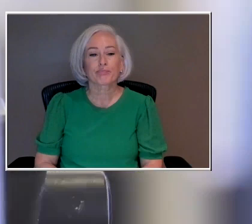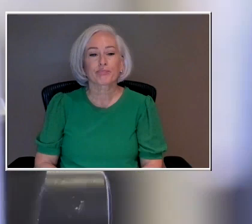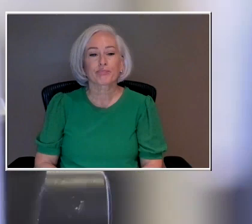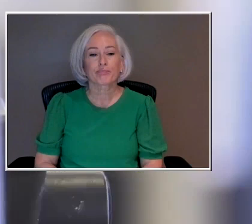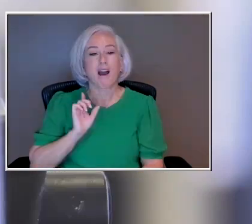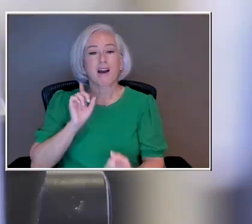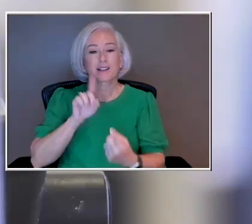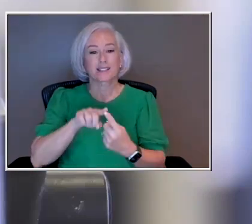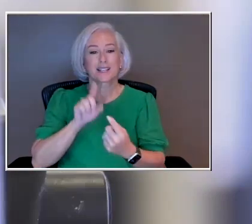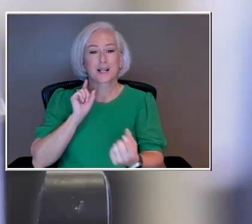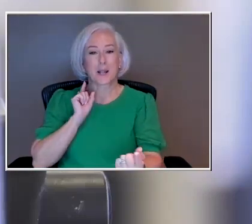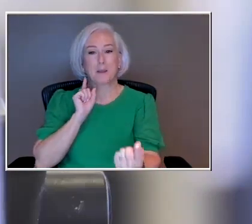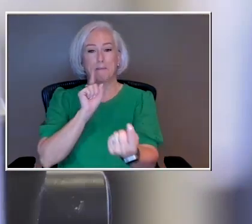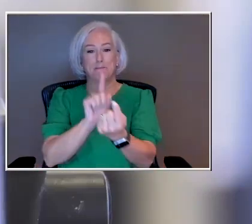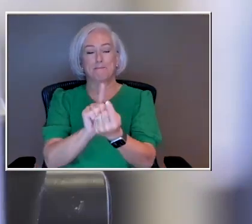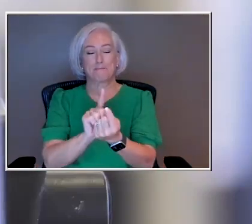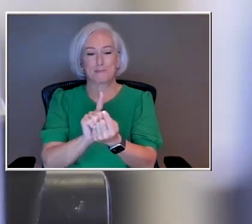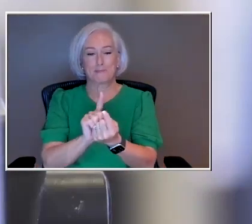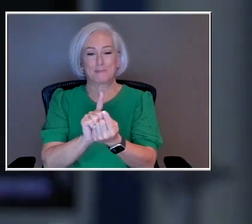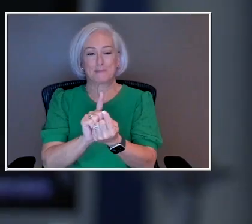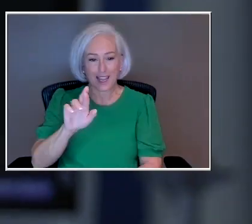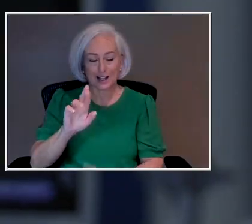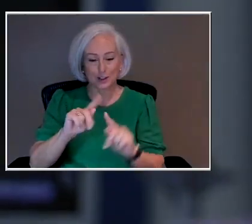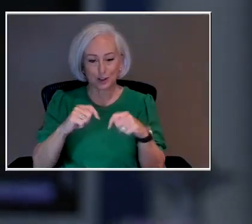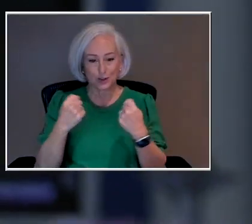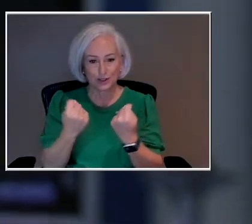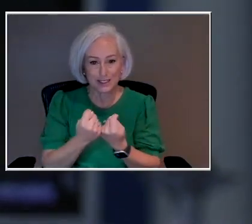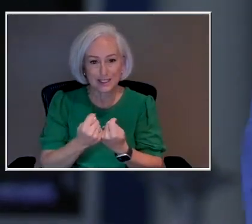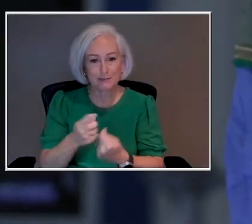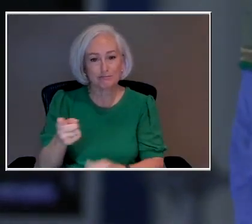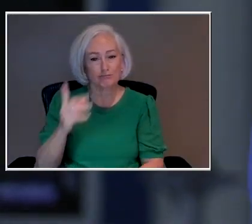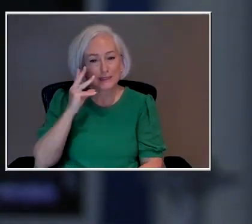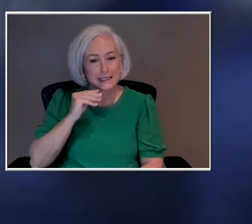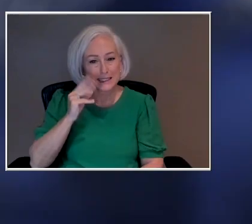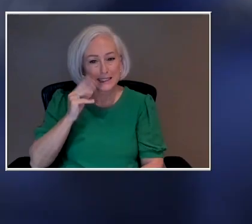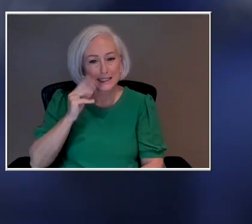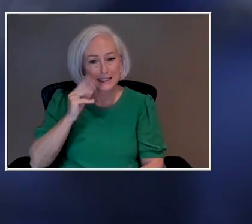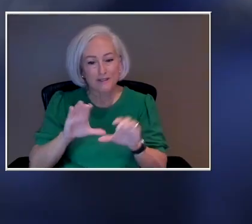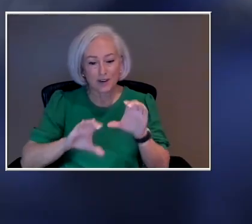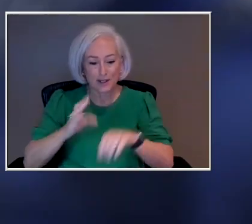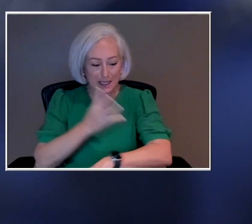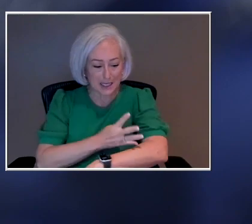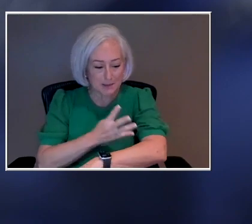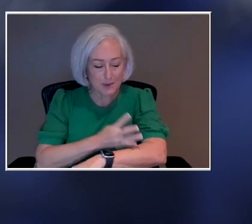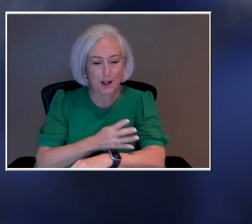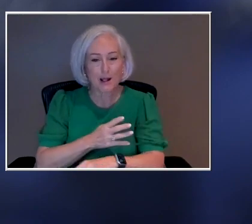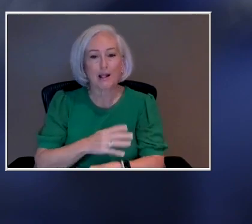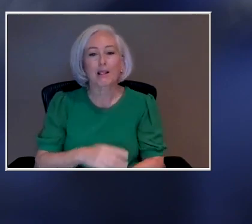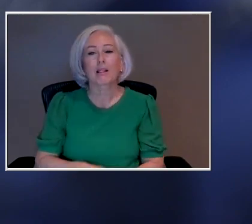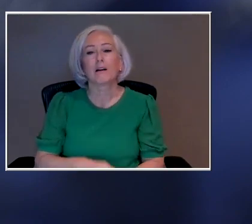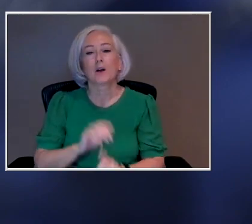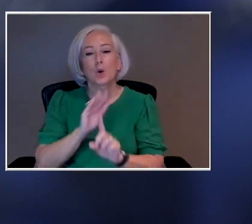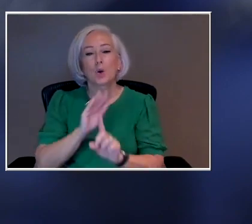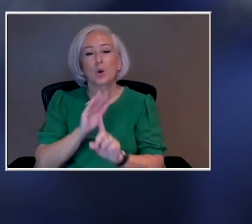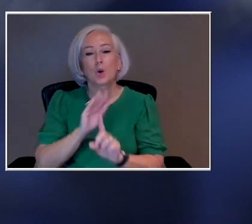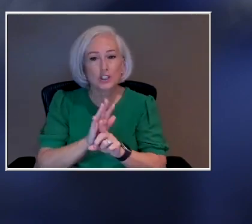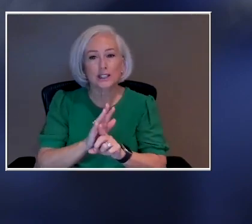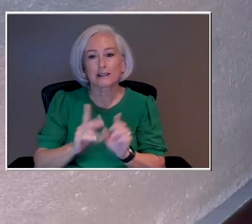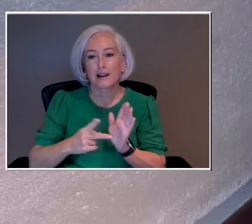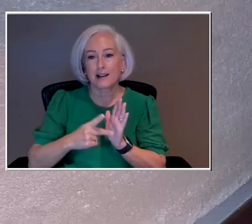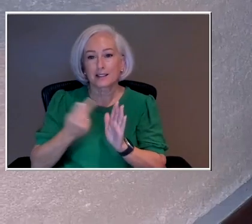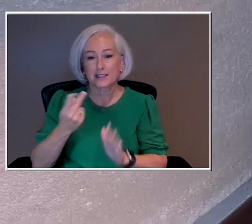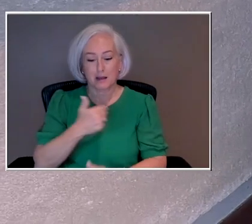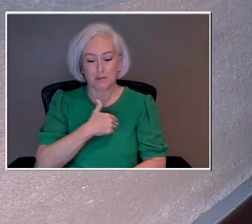Center. Heather went through painful chemo, radiation, and underwent a double mastectomy. While Heather was going through